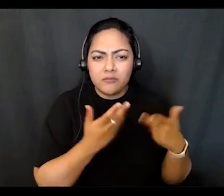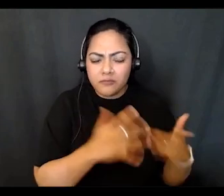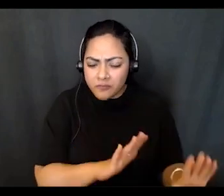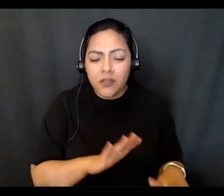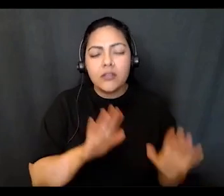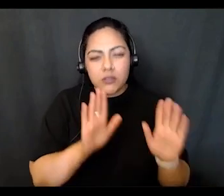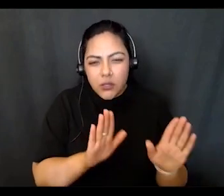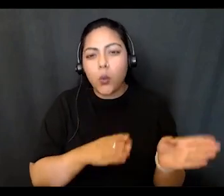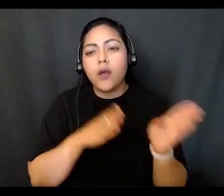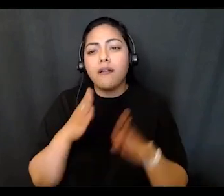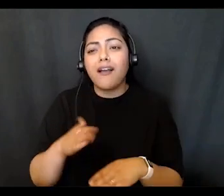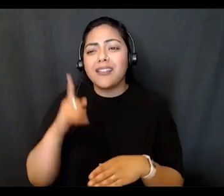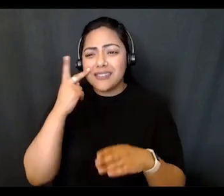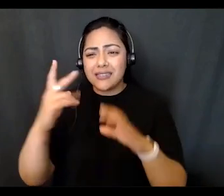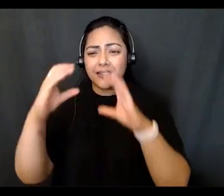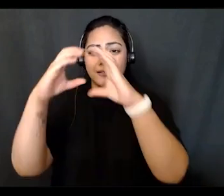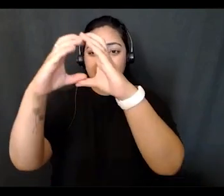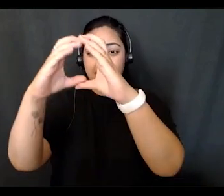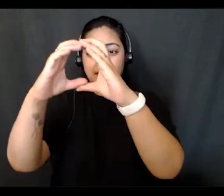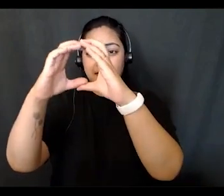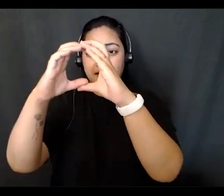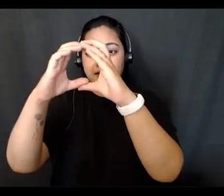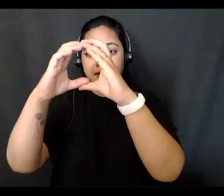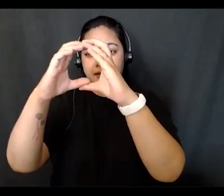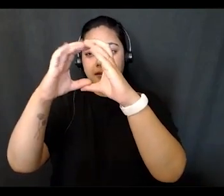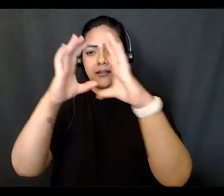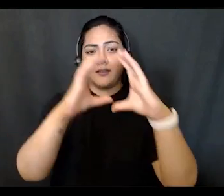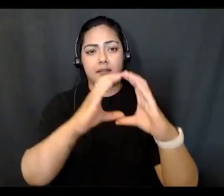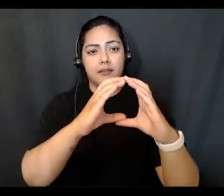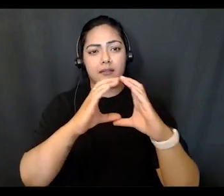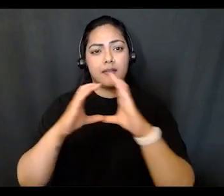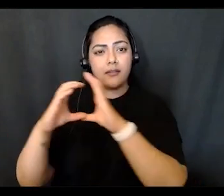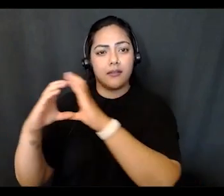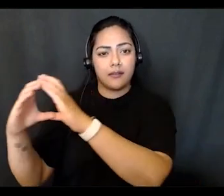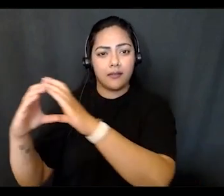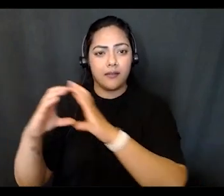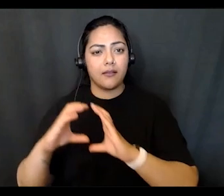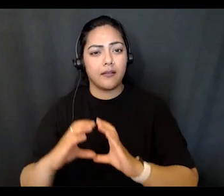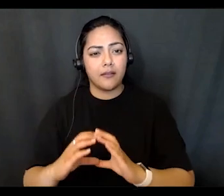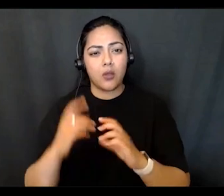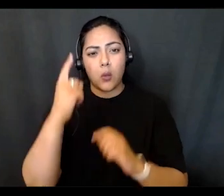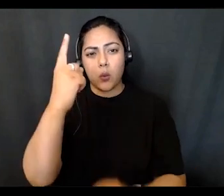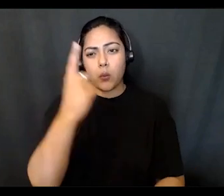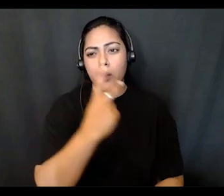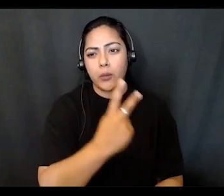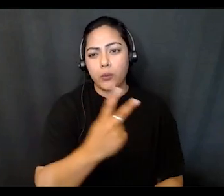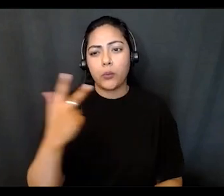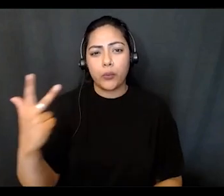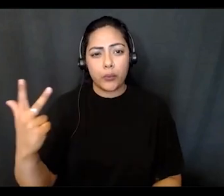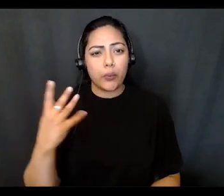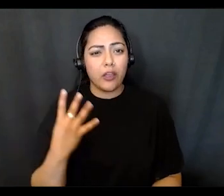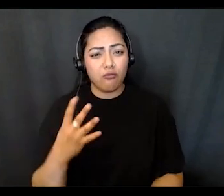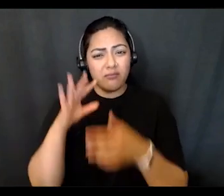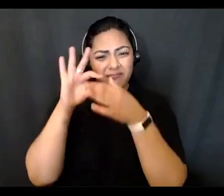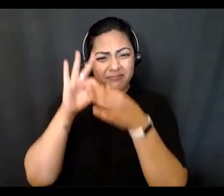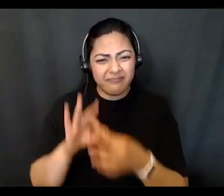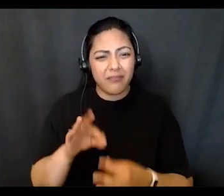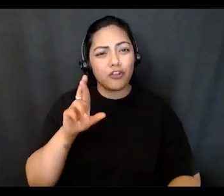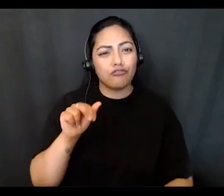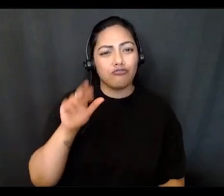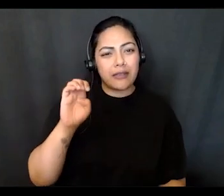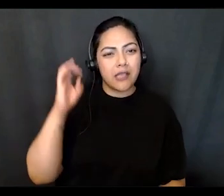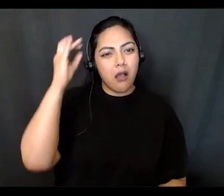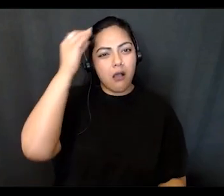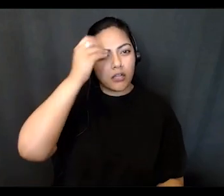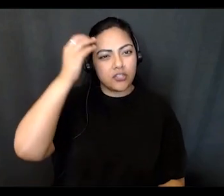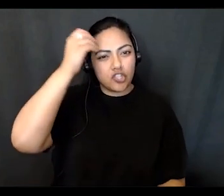focus 1, focus 2, focus 3, and focus 4 around race consciousness. And, how do we understand these pieces around